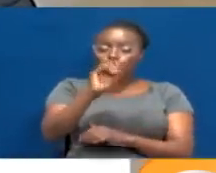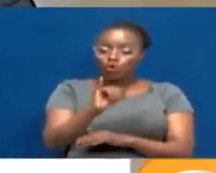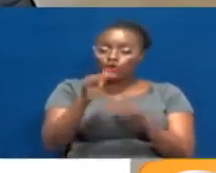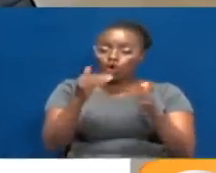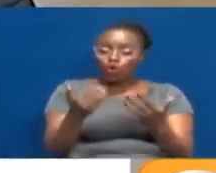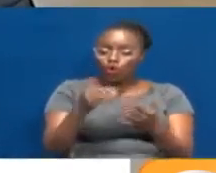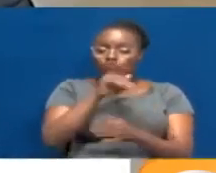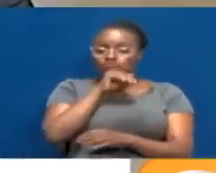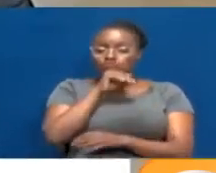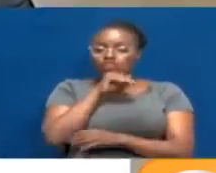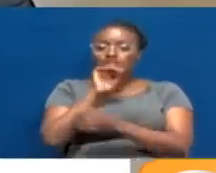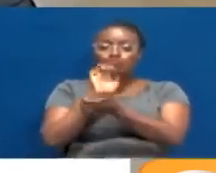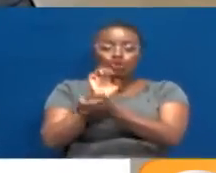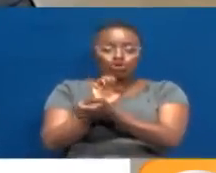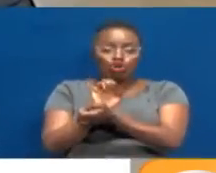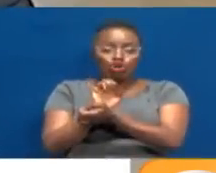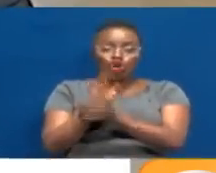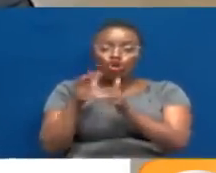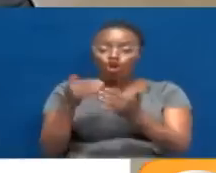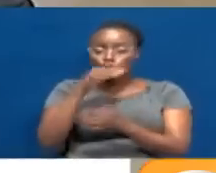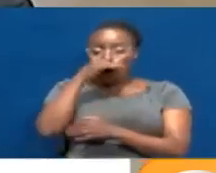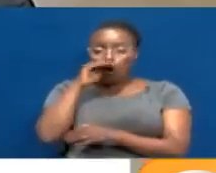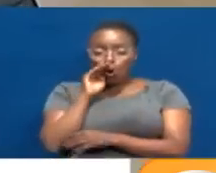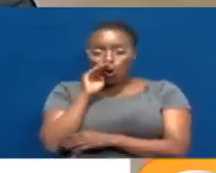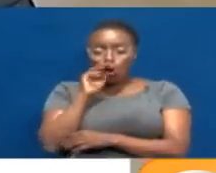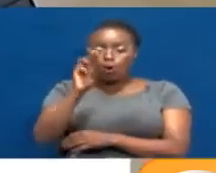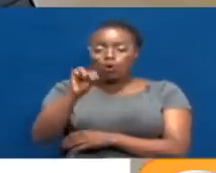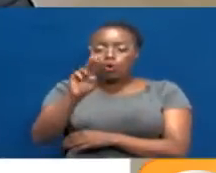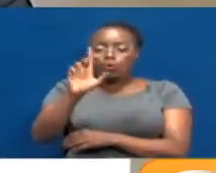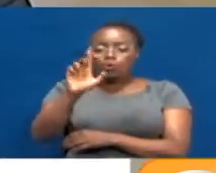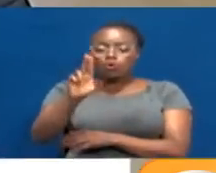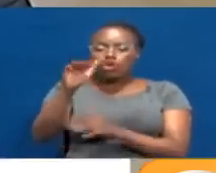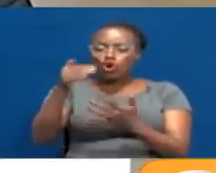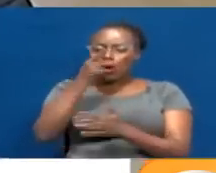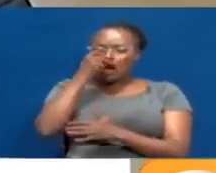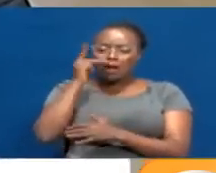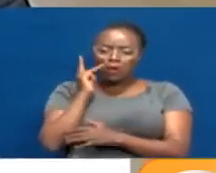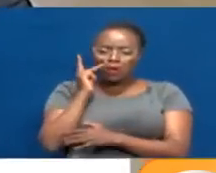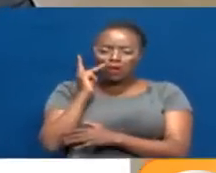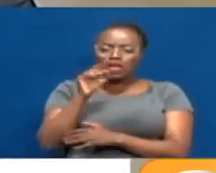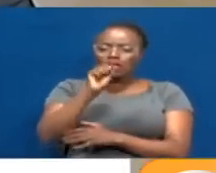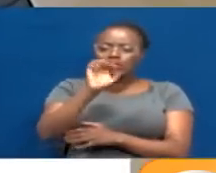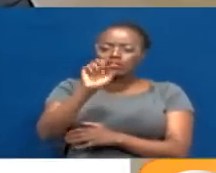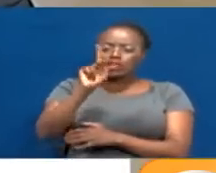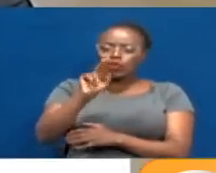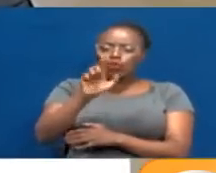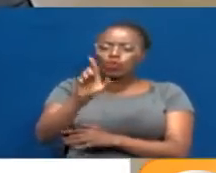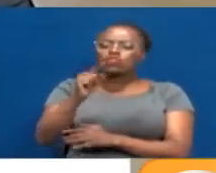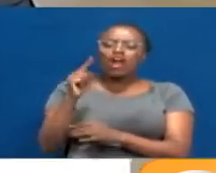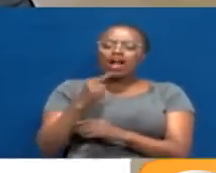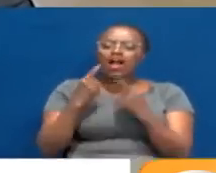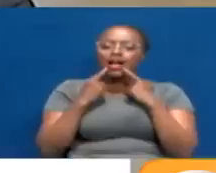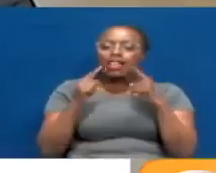or Odinga's home in Bondo, or Musalia Mudavadi's Mululu, or Kalonzo Musyoka's Sekuru homes declared